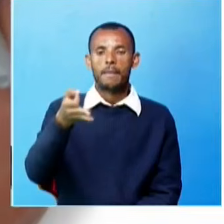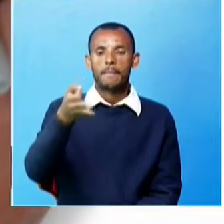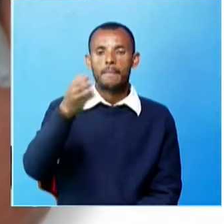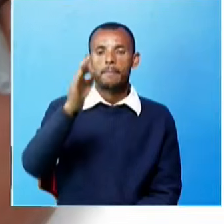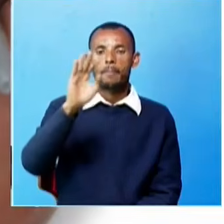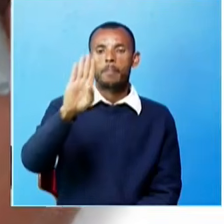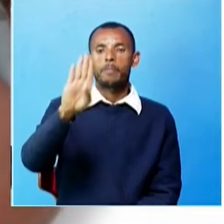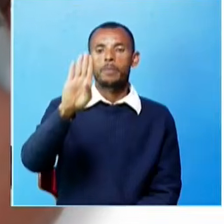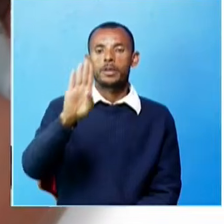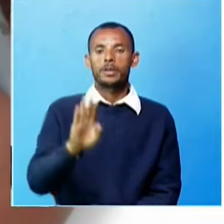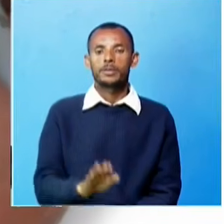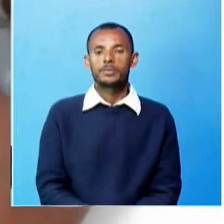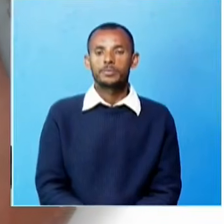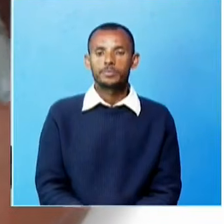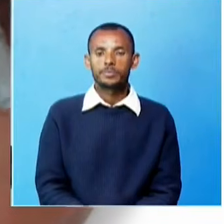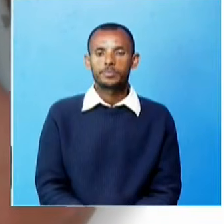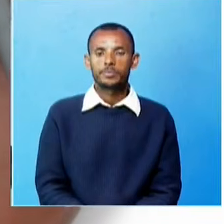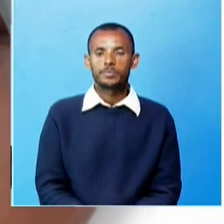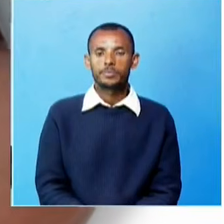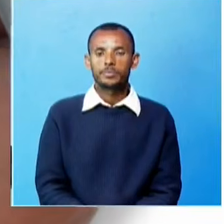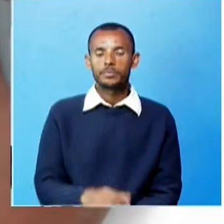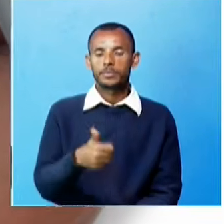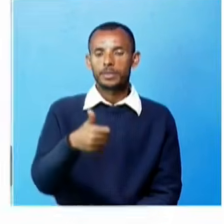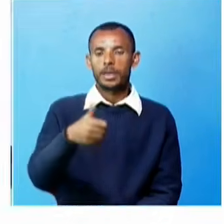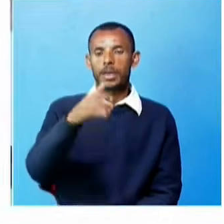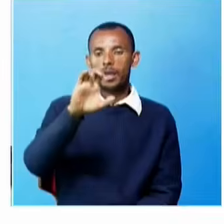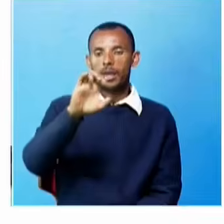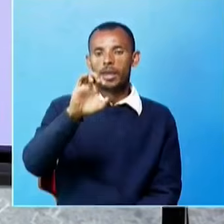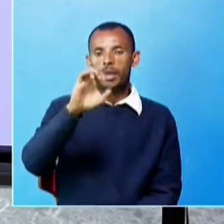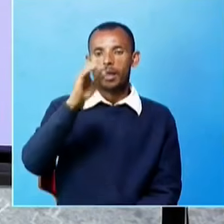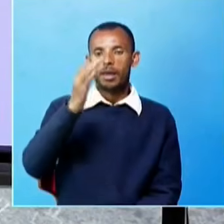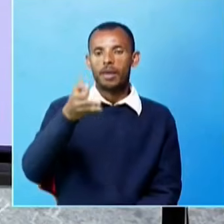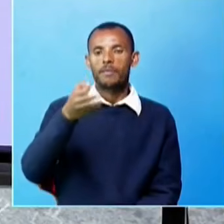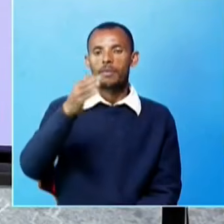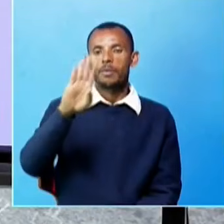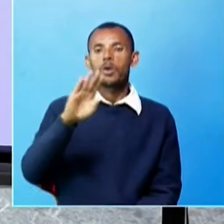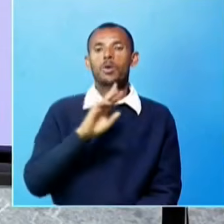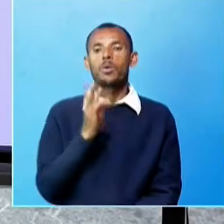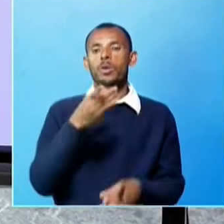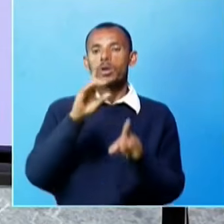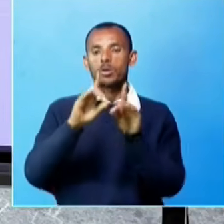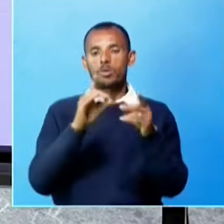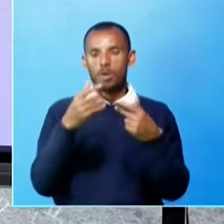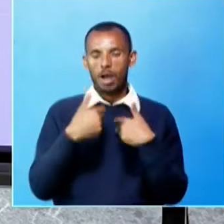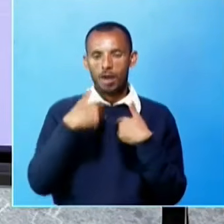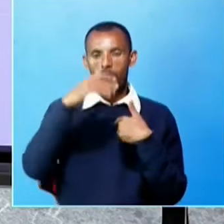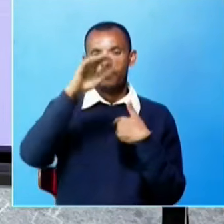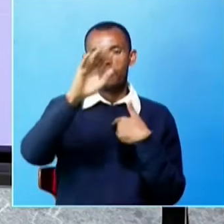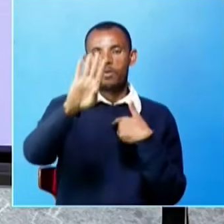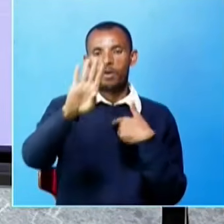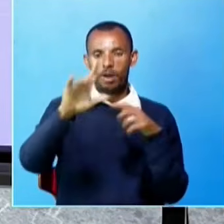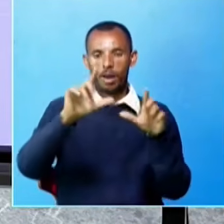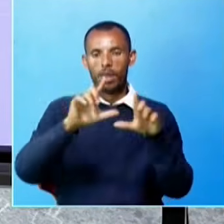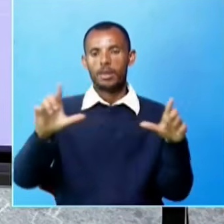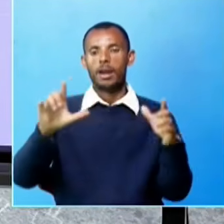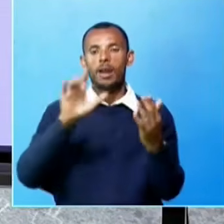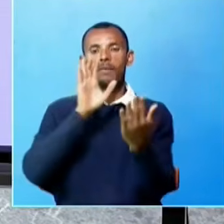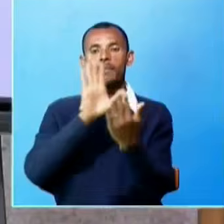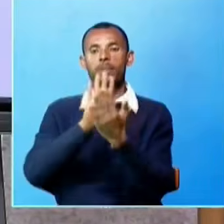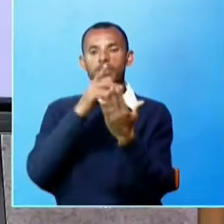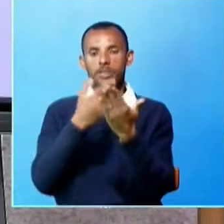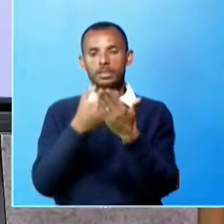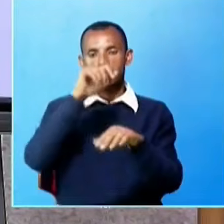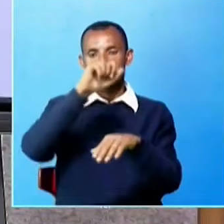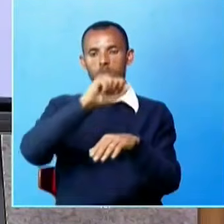A, E, F, B. Okay, we do have 4 lateral faces in this solid